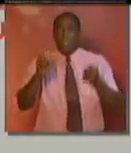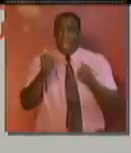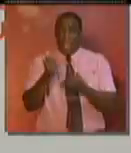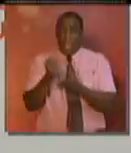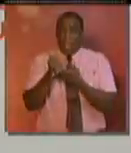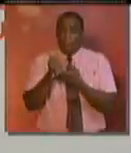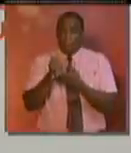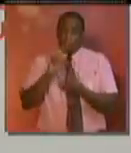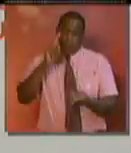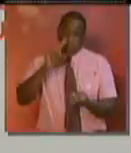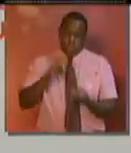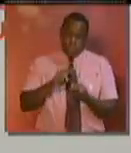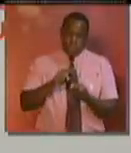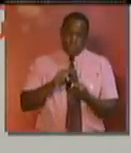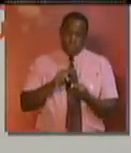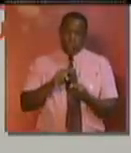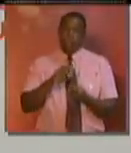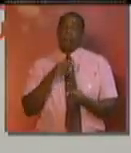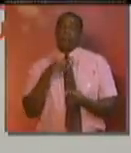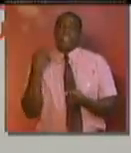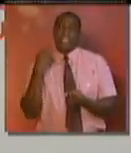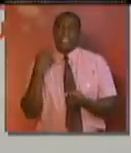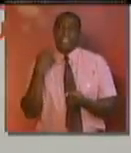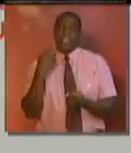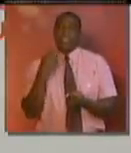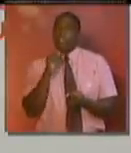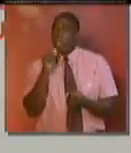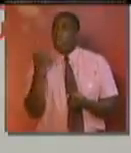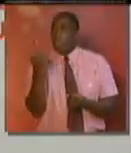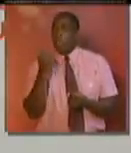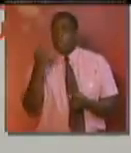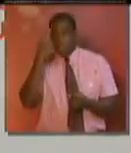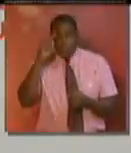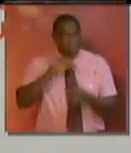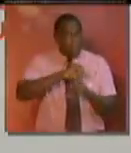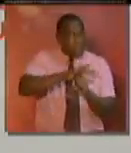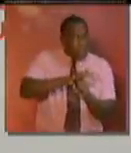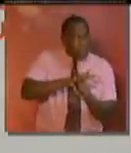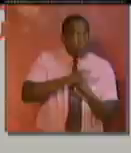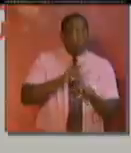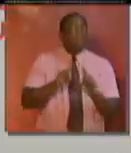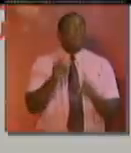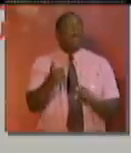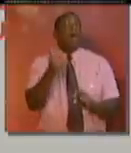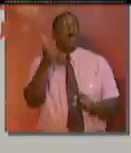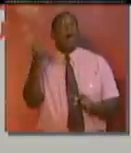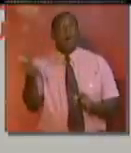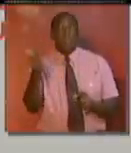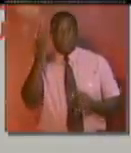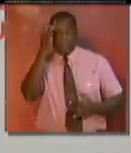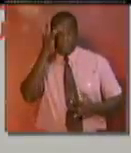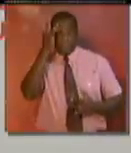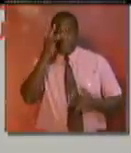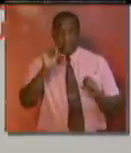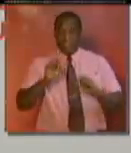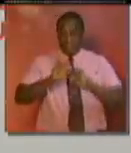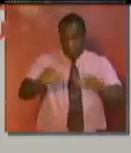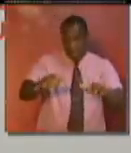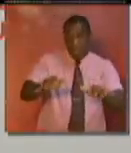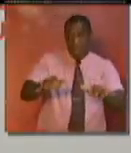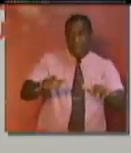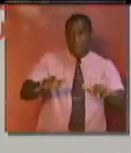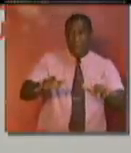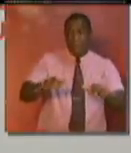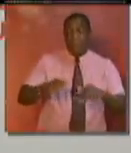just COVID-19, but the risk of other non-communicable diseases that are currently ravaging the global